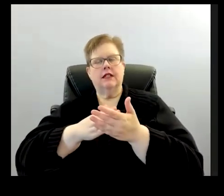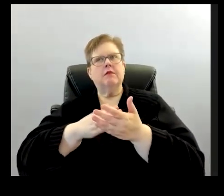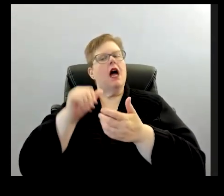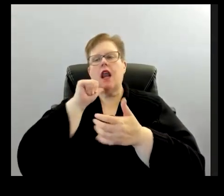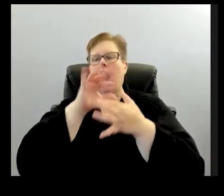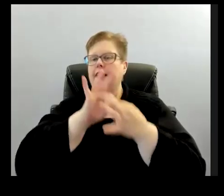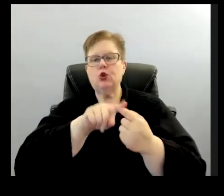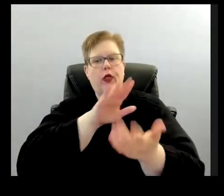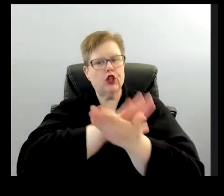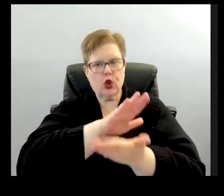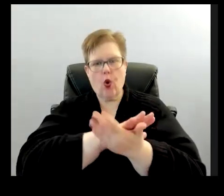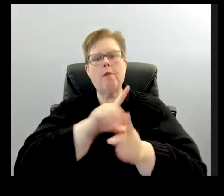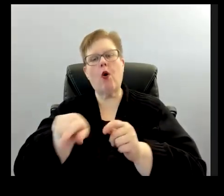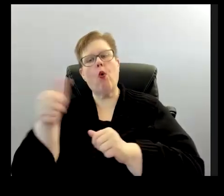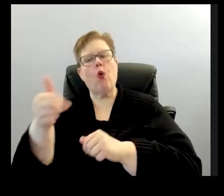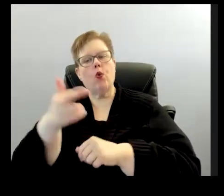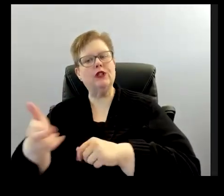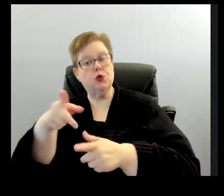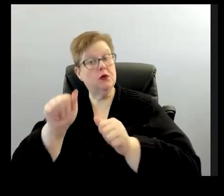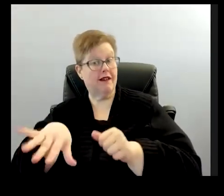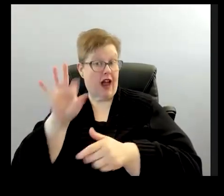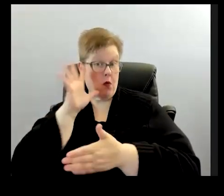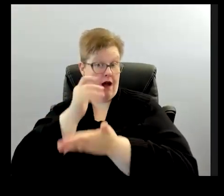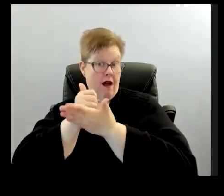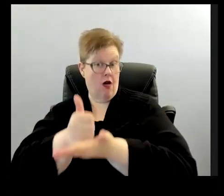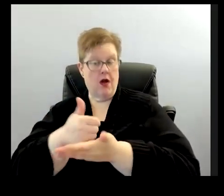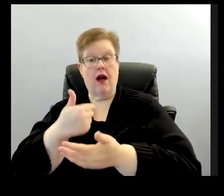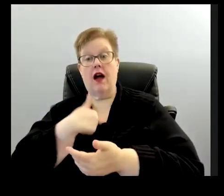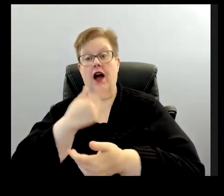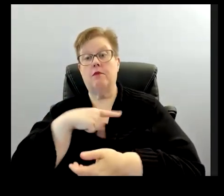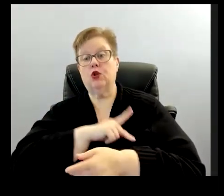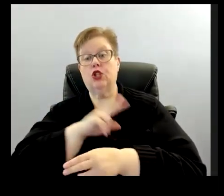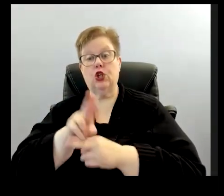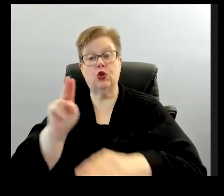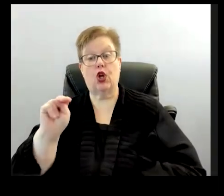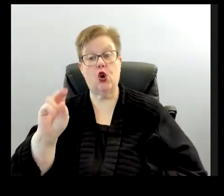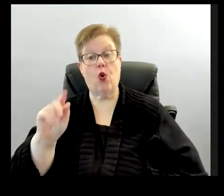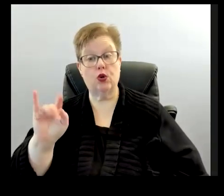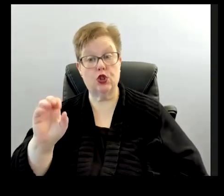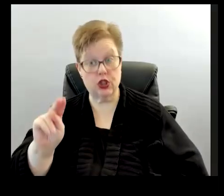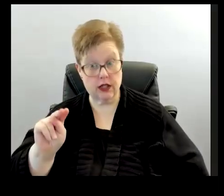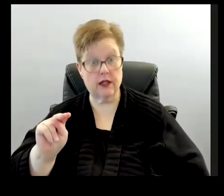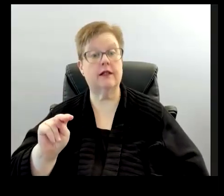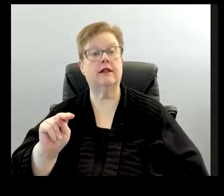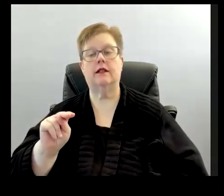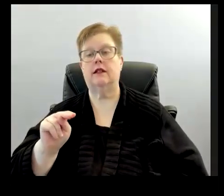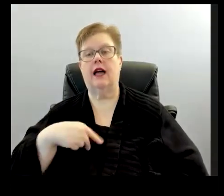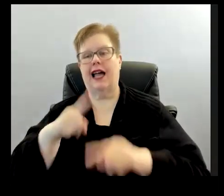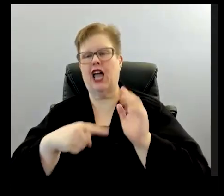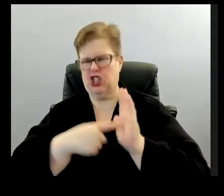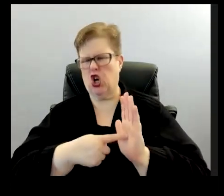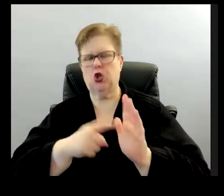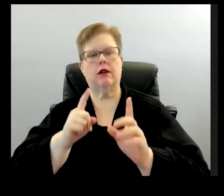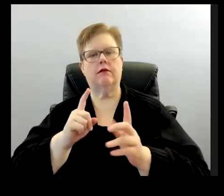and resources that you might find help you. I use Notion. I cannot show it to you,